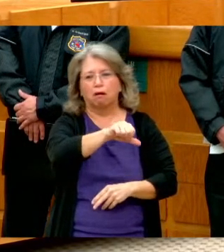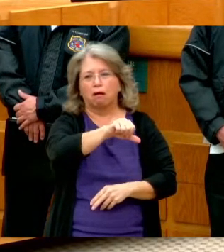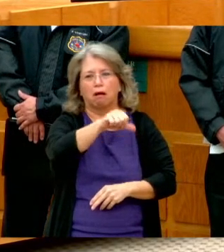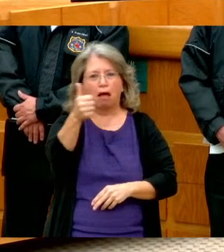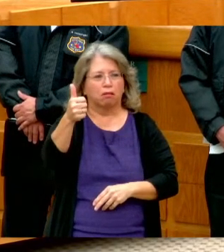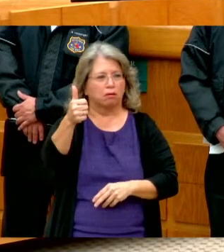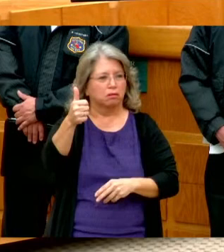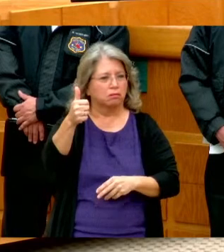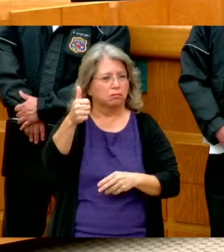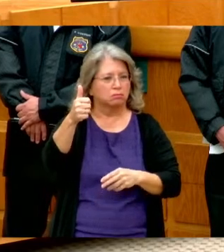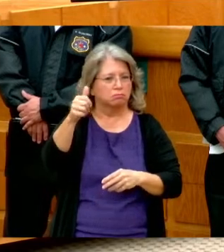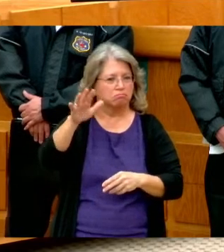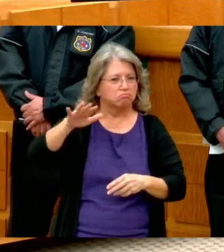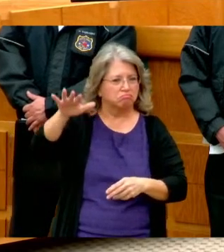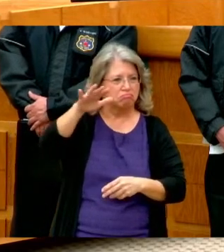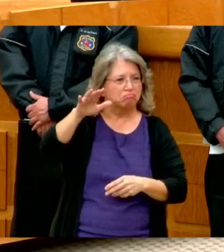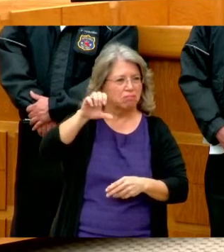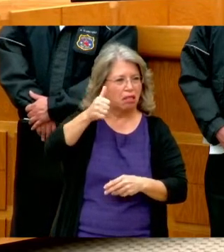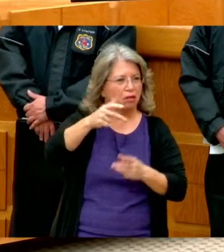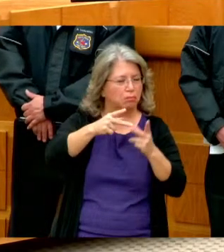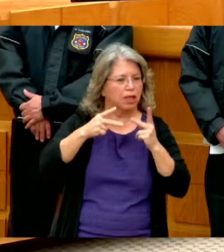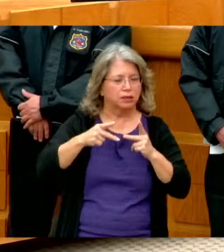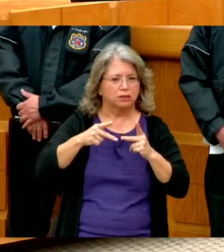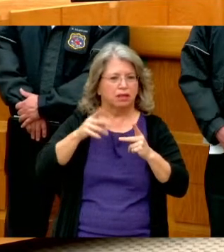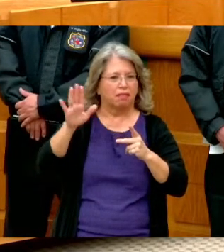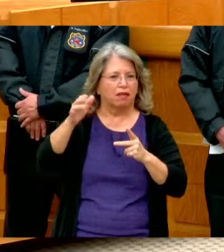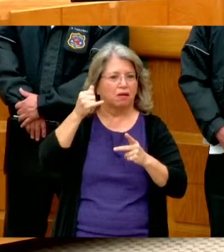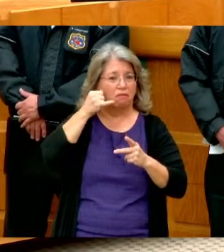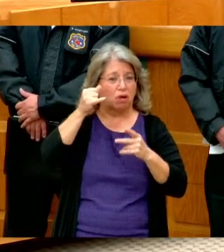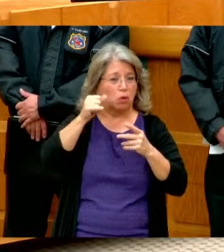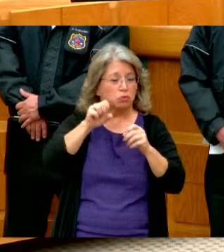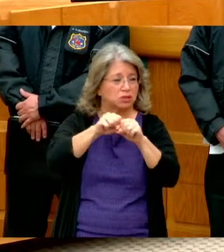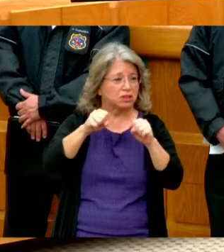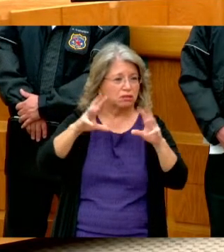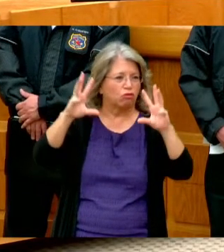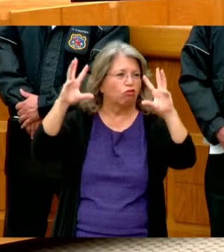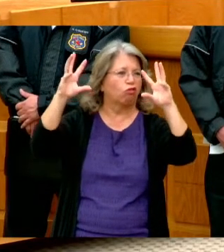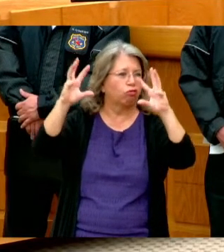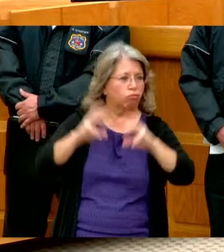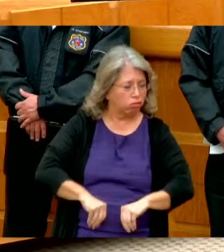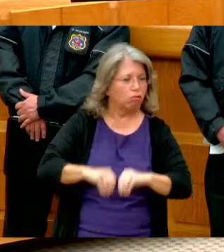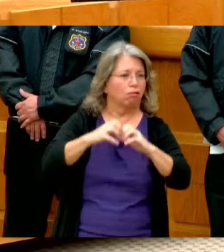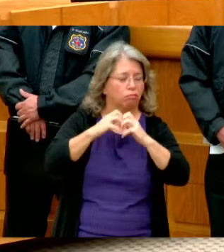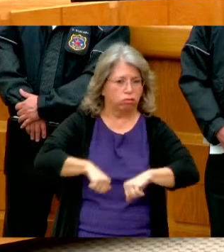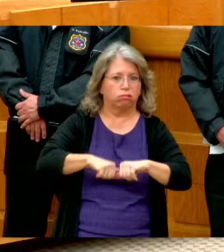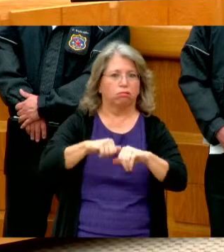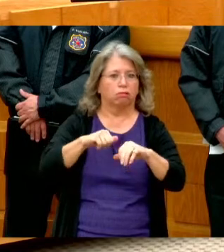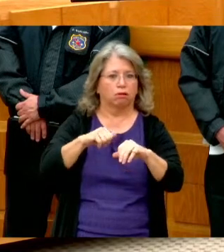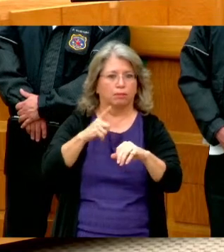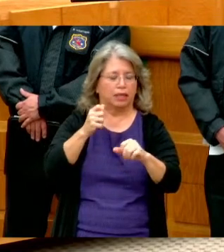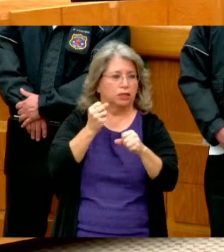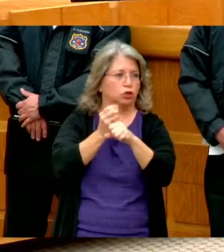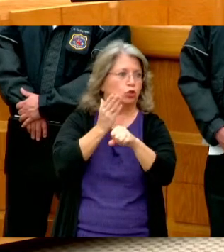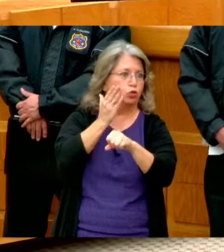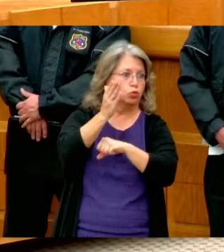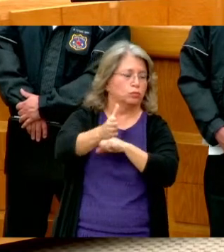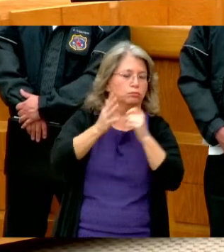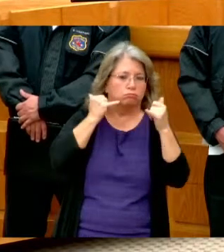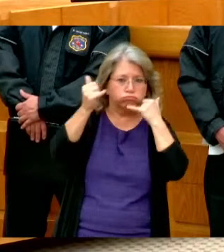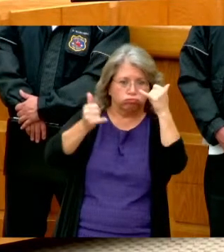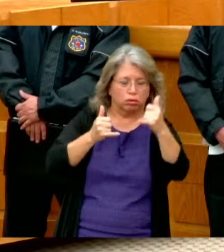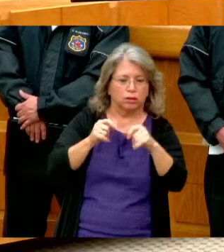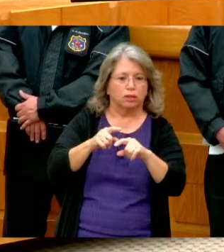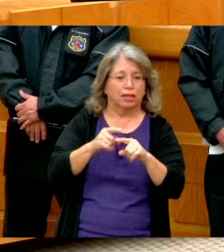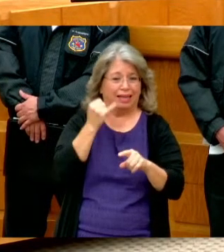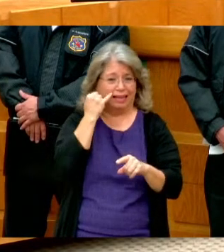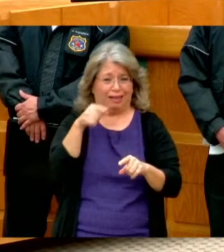go down because of the influx of calls. If you're the type of person that can get great information on the website, use that as